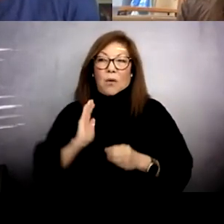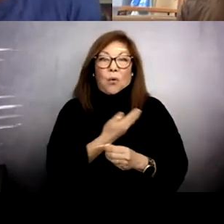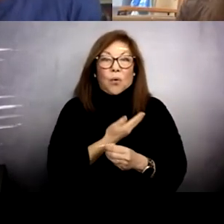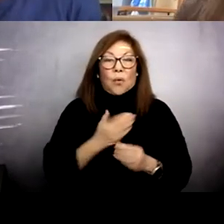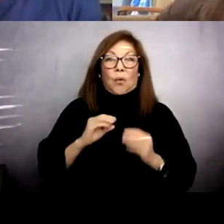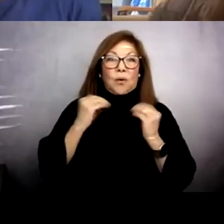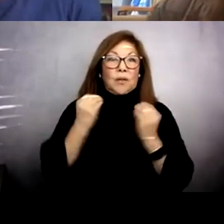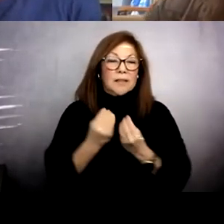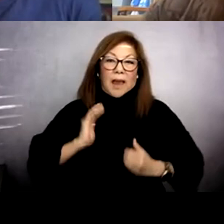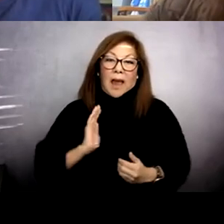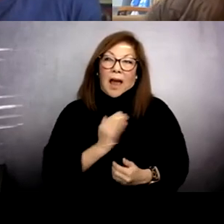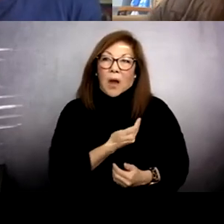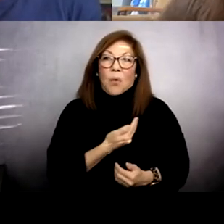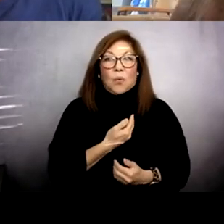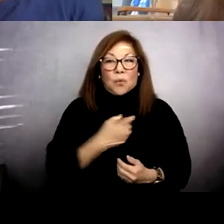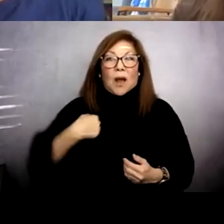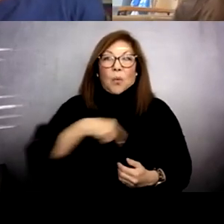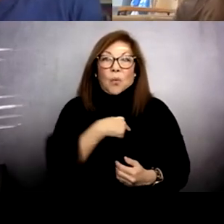function.